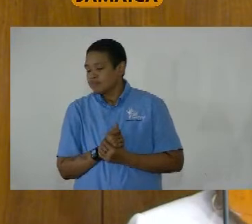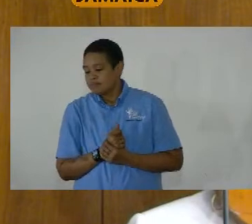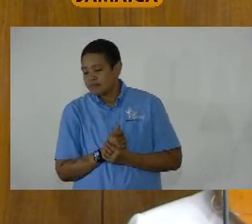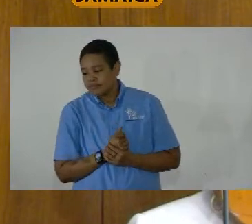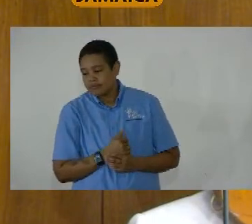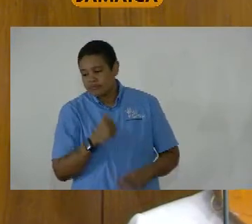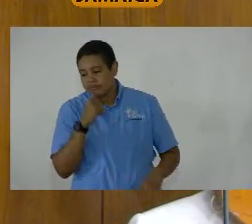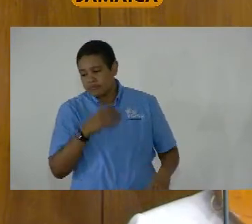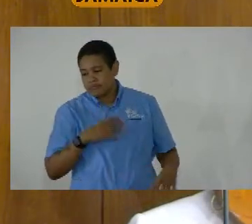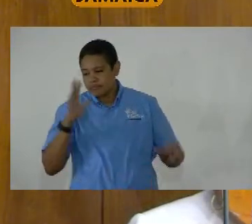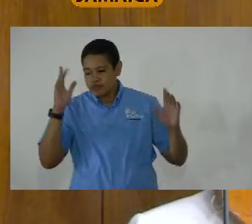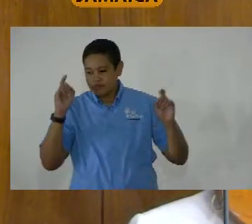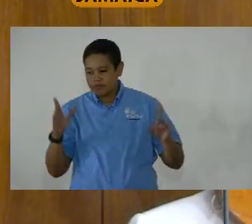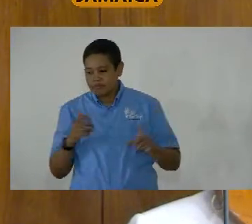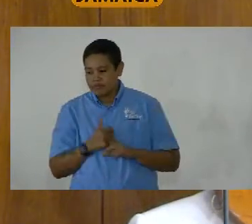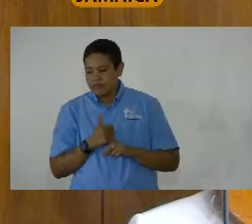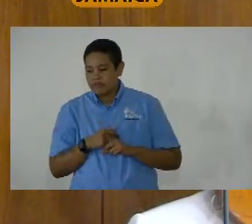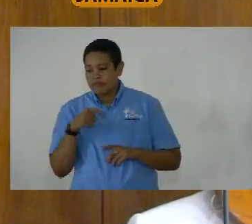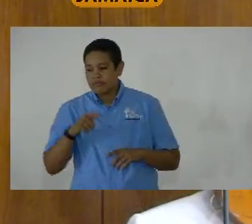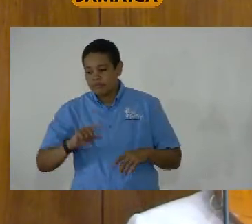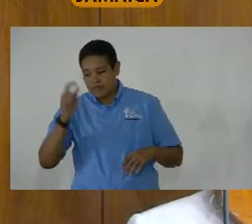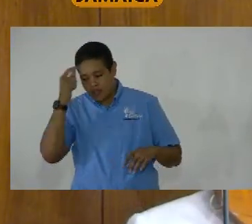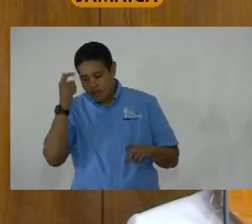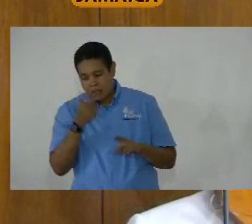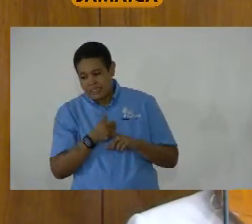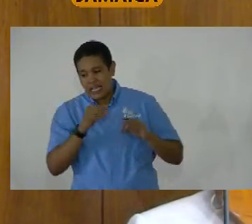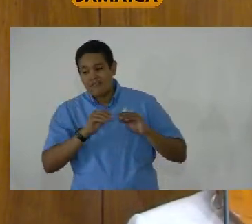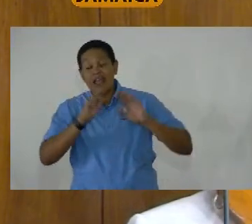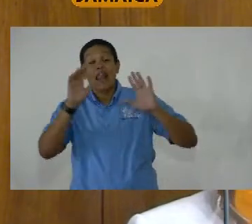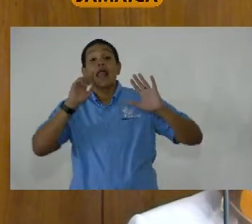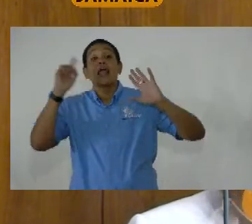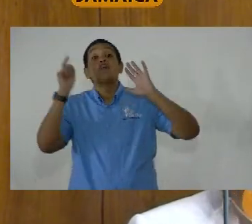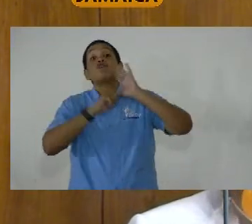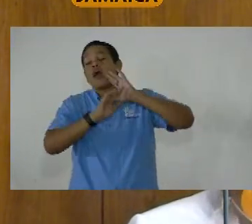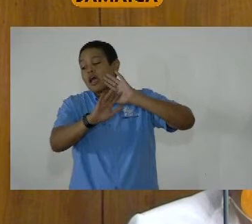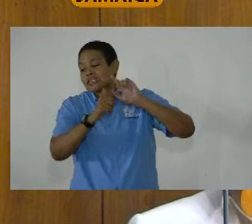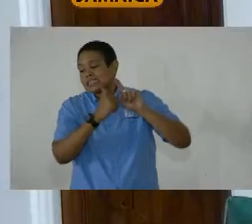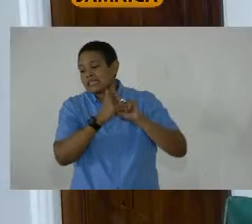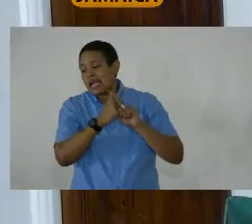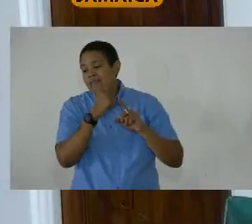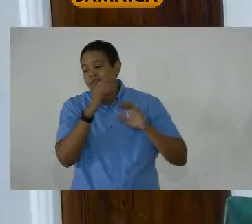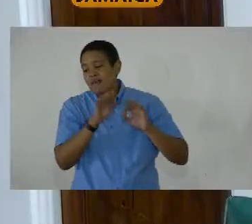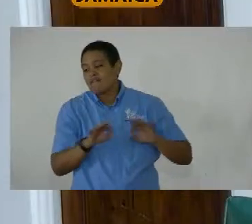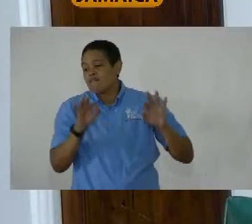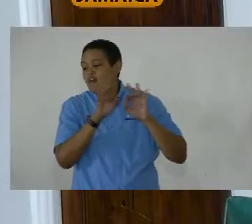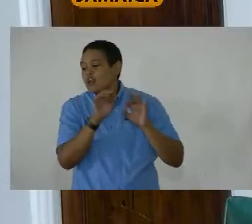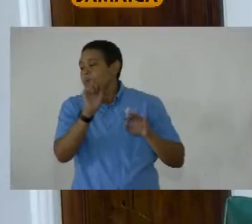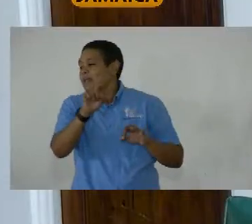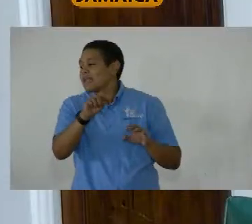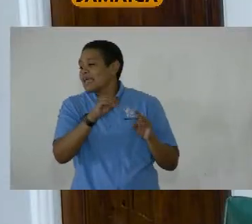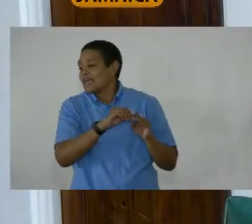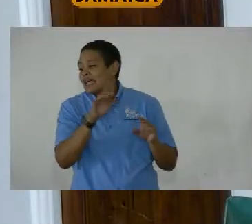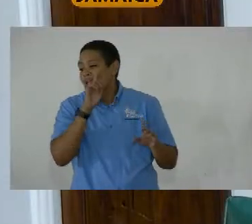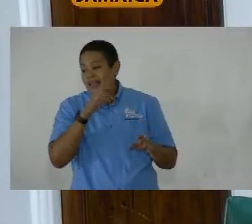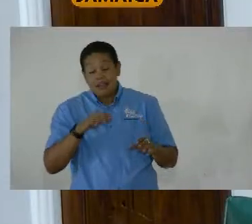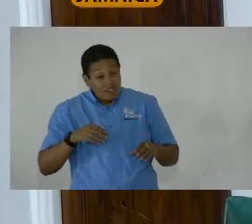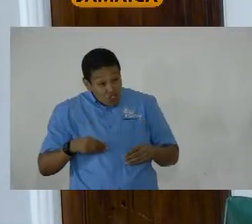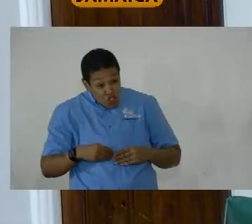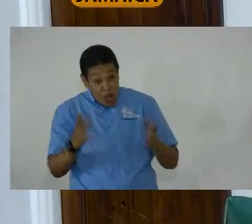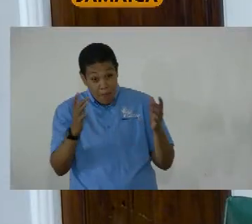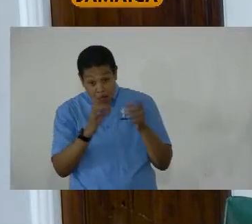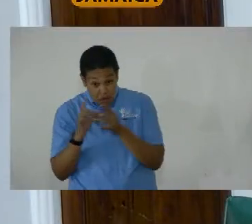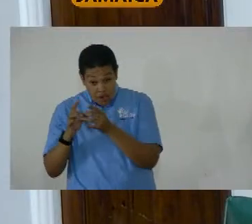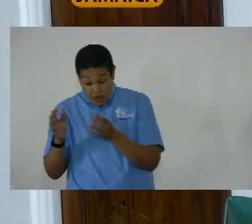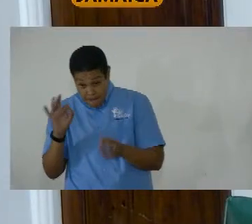Madam Speaker, these governments clearly recognize that the fundamental need in the freight and supply chain